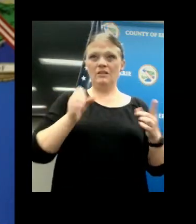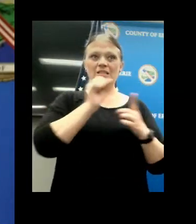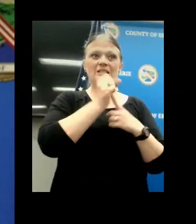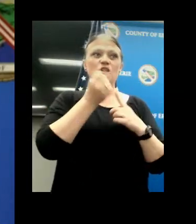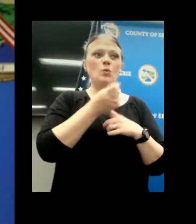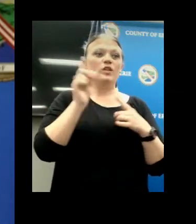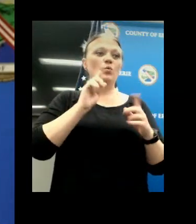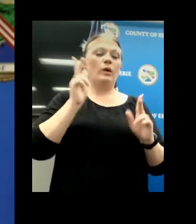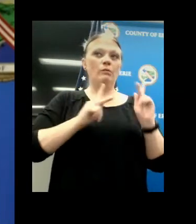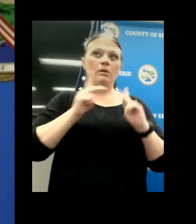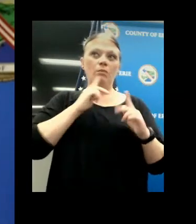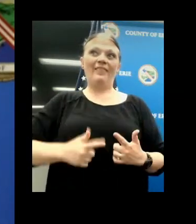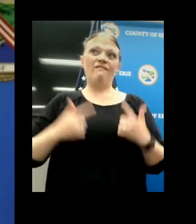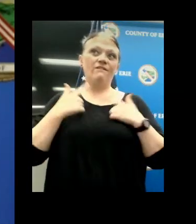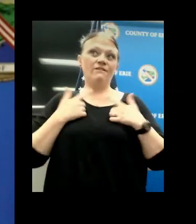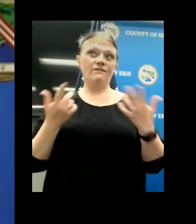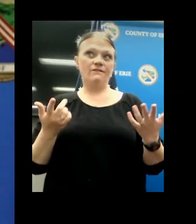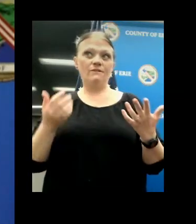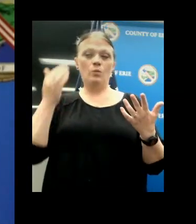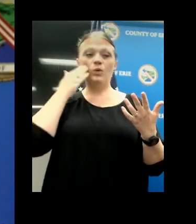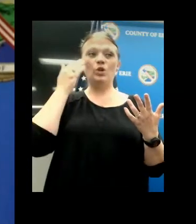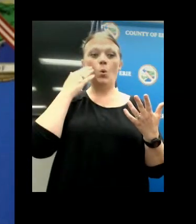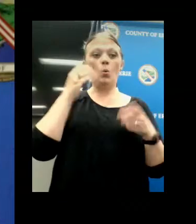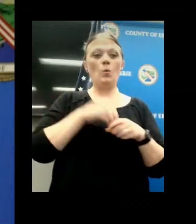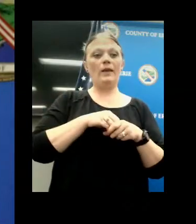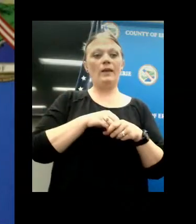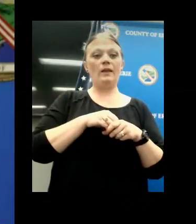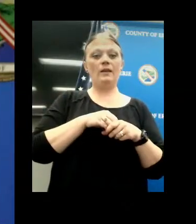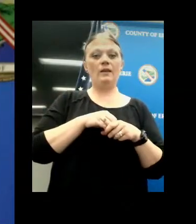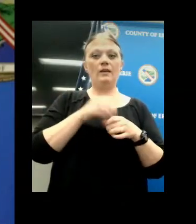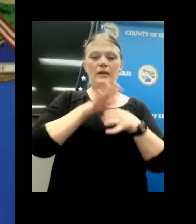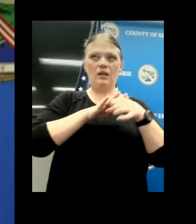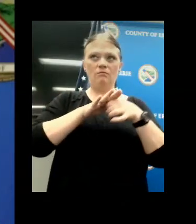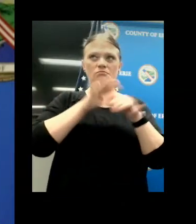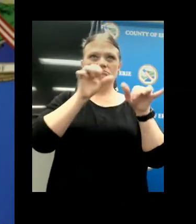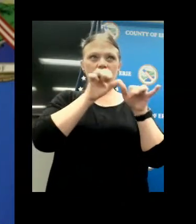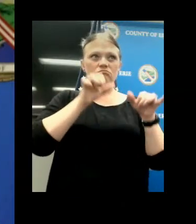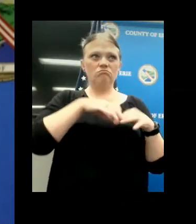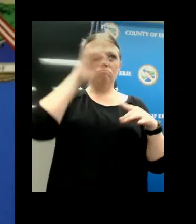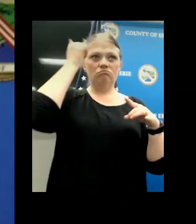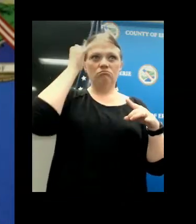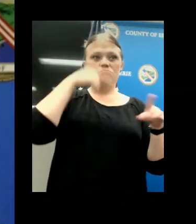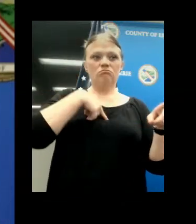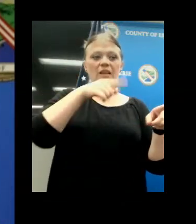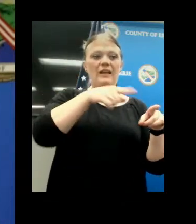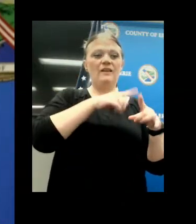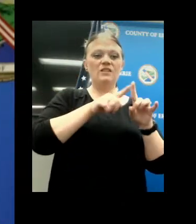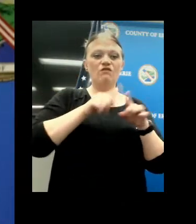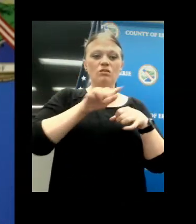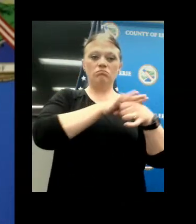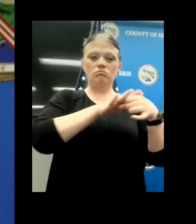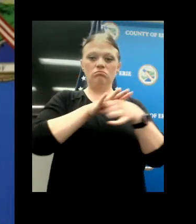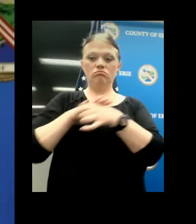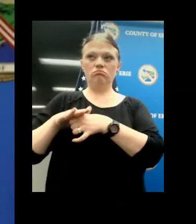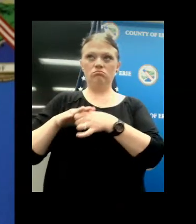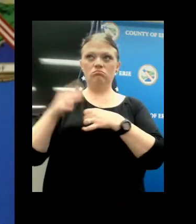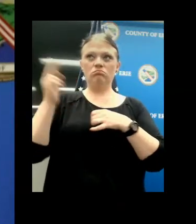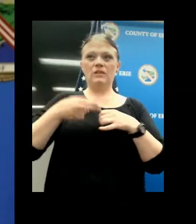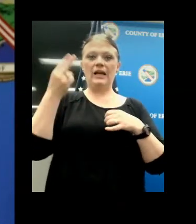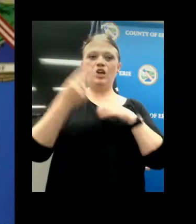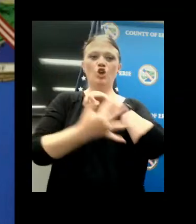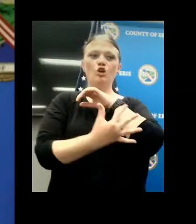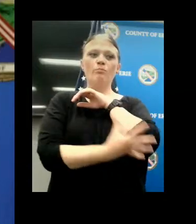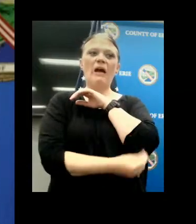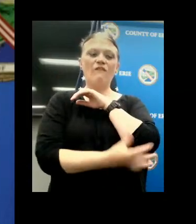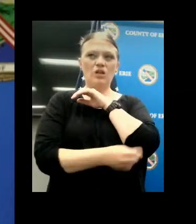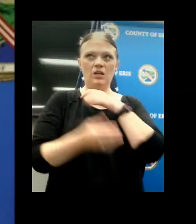situations where people are living. We know that in areas of Buffalo there's areas where higher